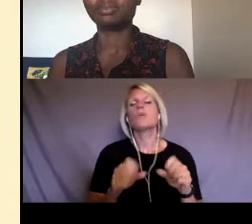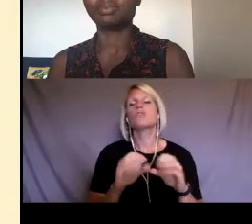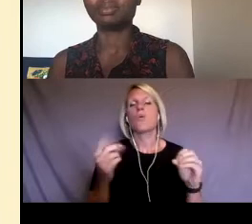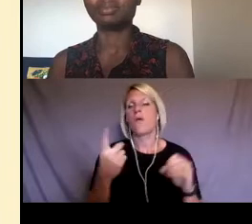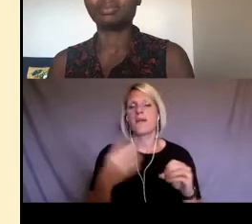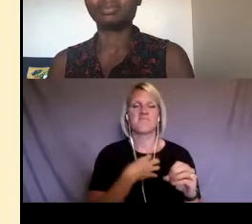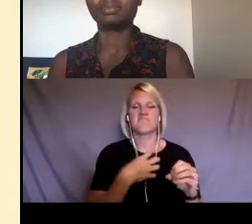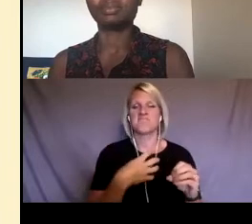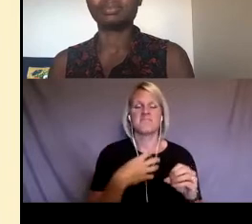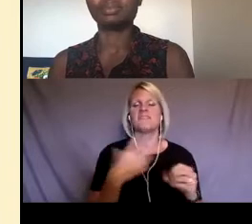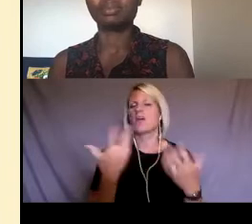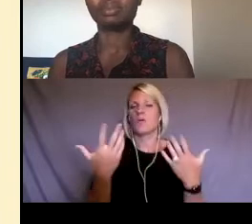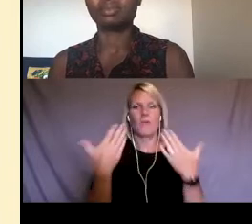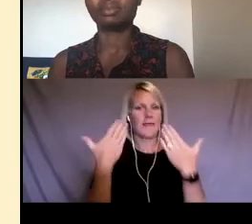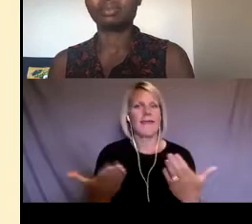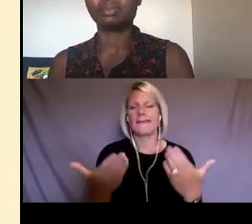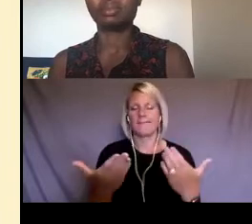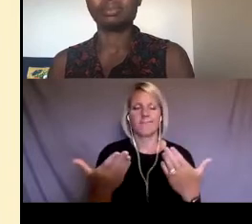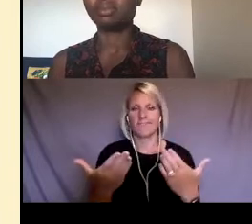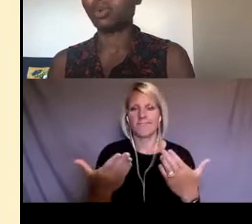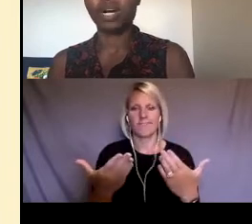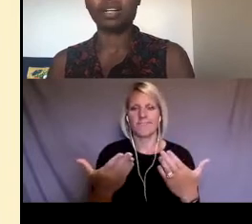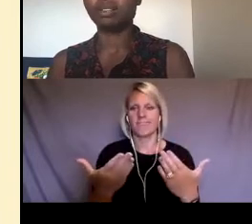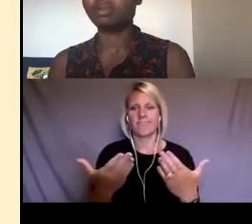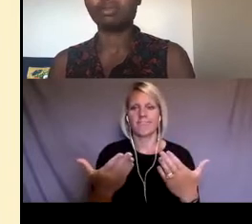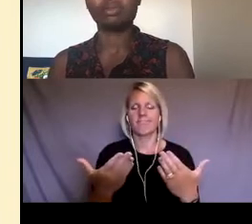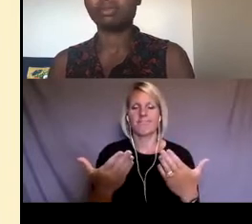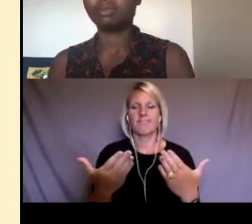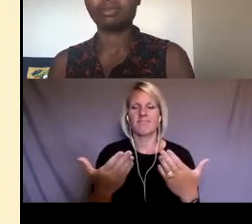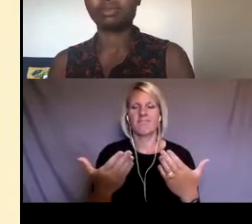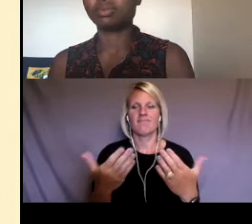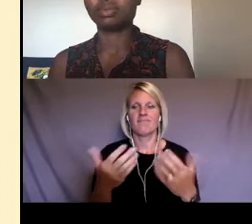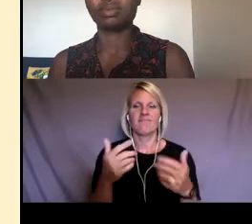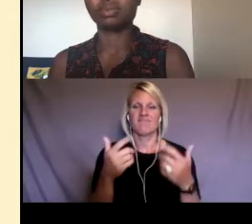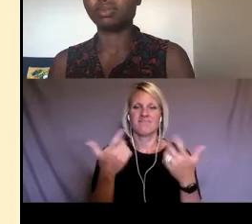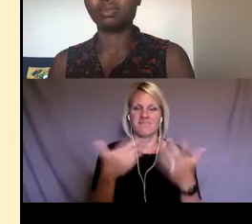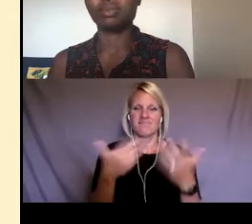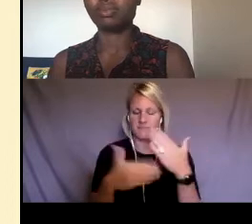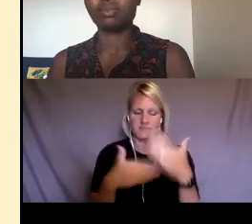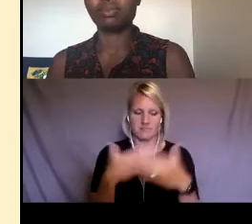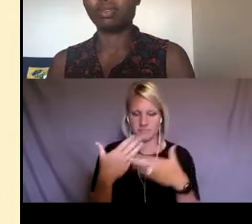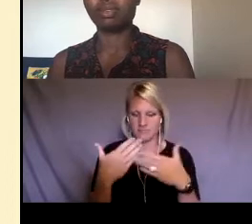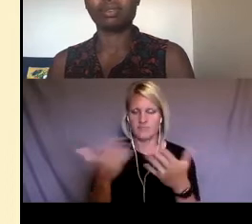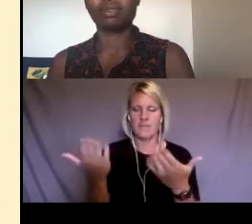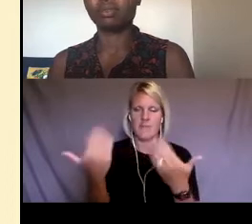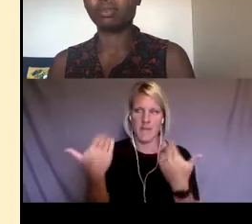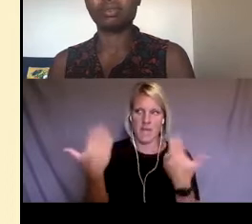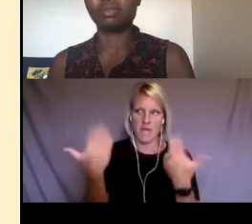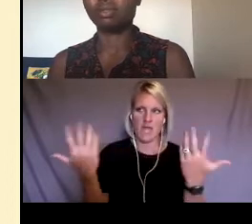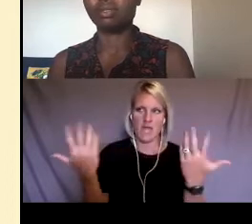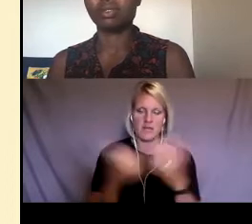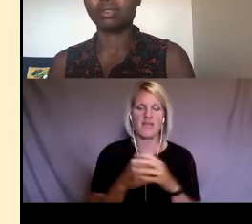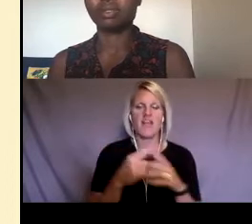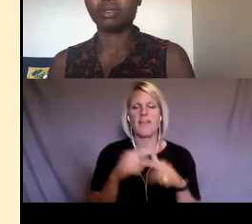it. So we went ahead and go ahead and let them go through their process, and then they installed it. So it's here.